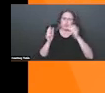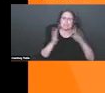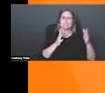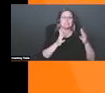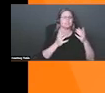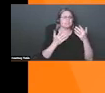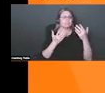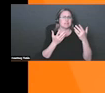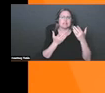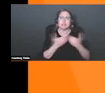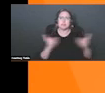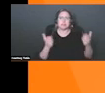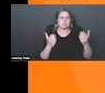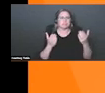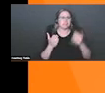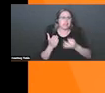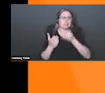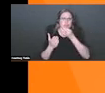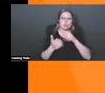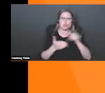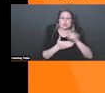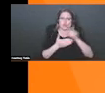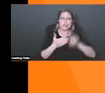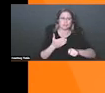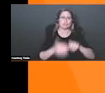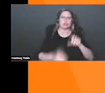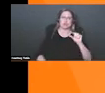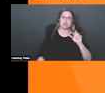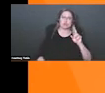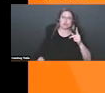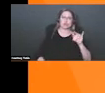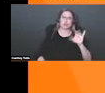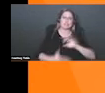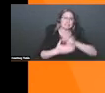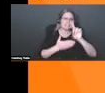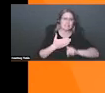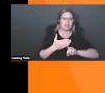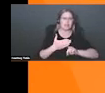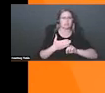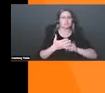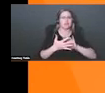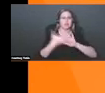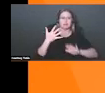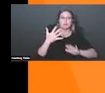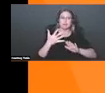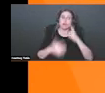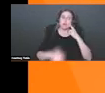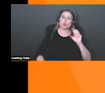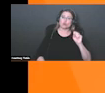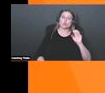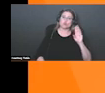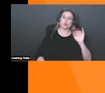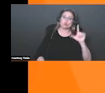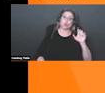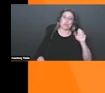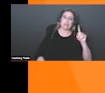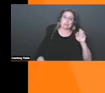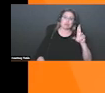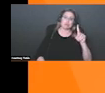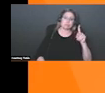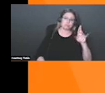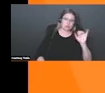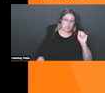and graphic designers. A social enterprise focused on optimizing opportunities and advancing the goals of businesses, governments,